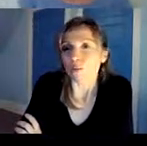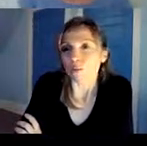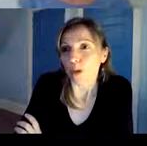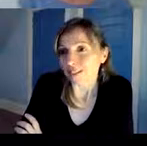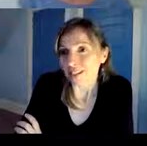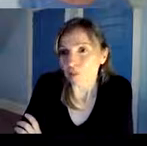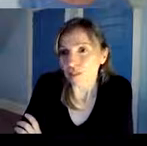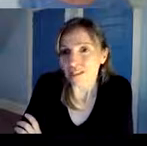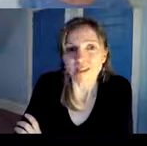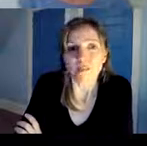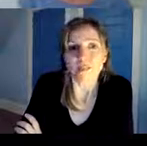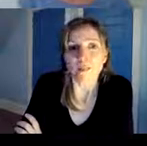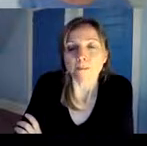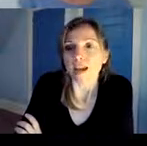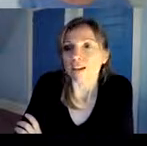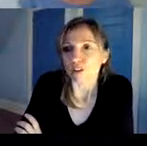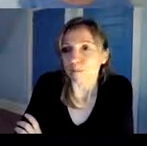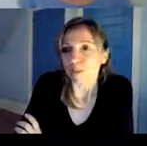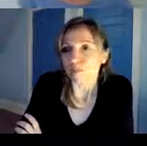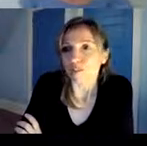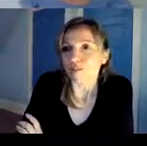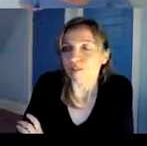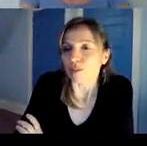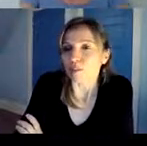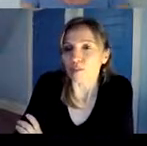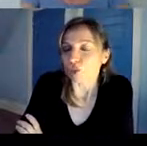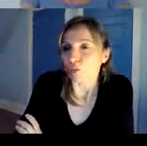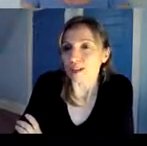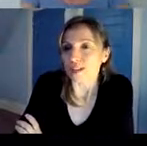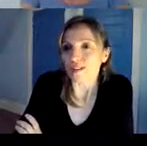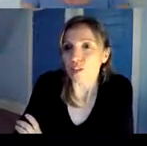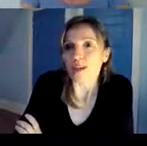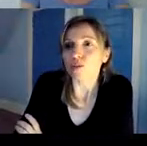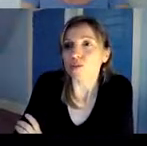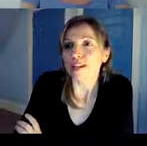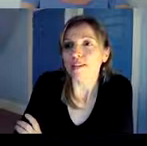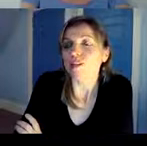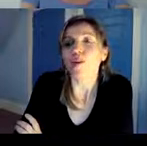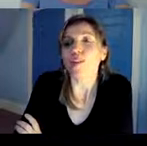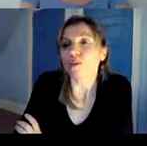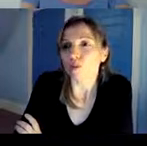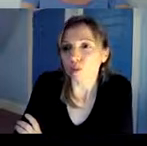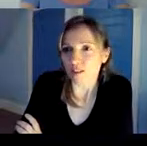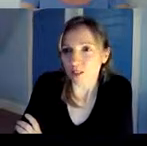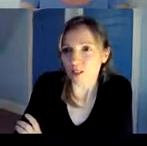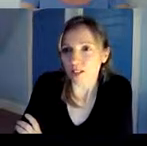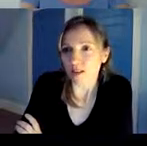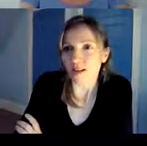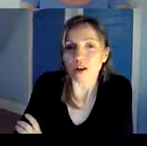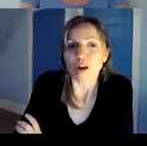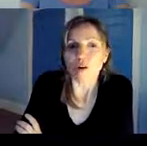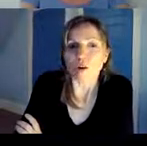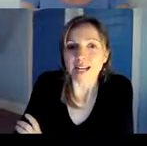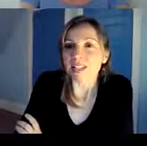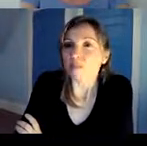how well established it is. Has the garlic mustard been there for just 1 year and it's basal rosettes and you can pull it out and you won't have much of a seed